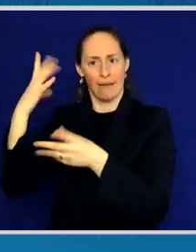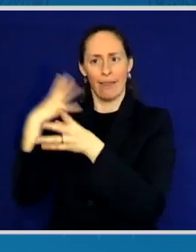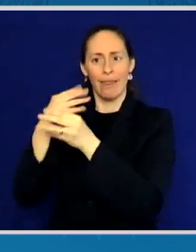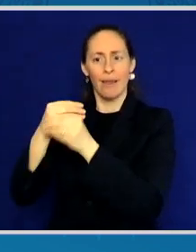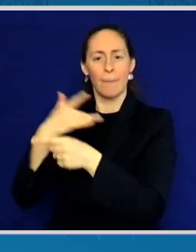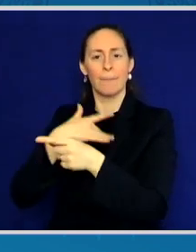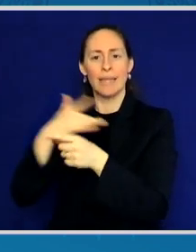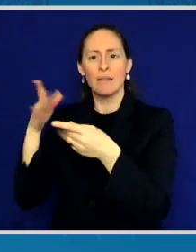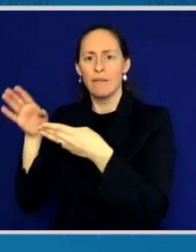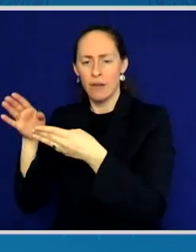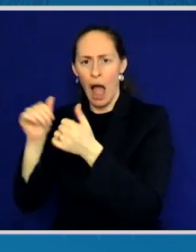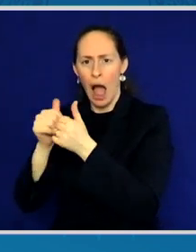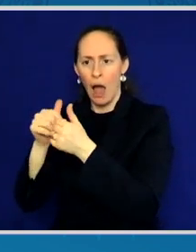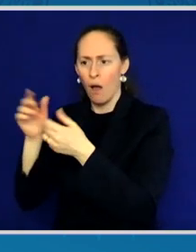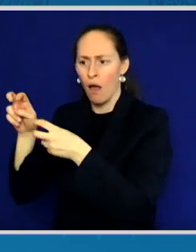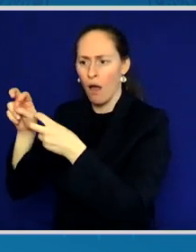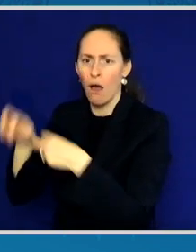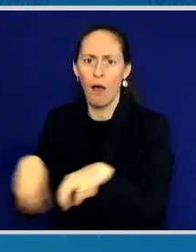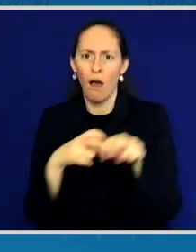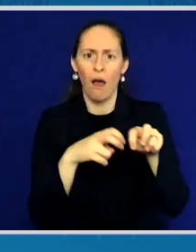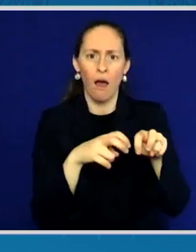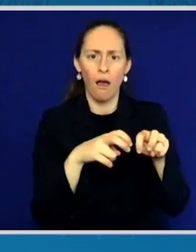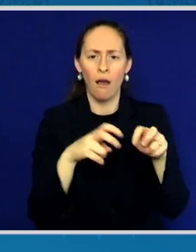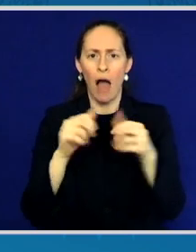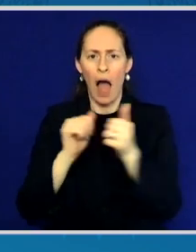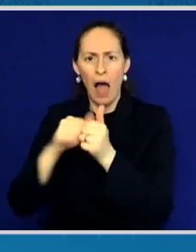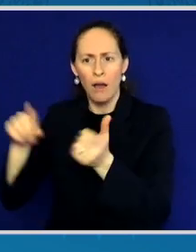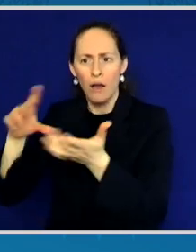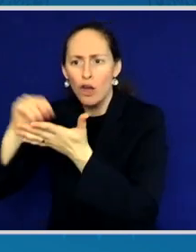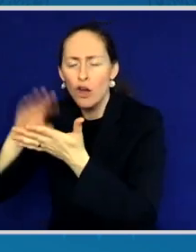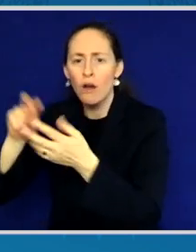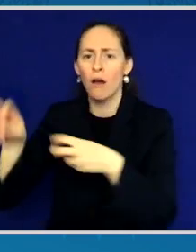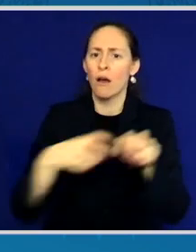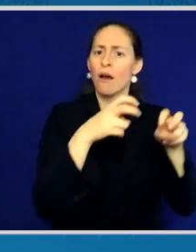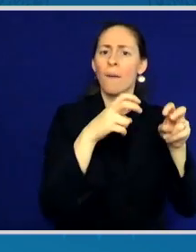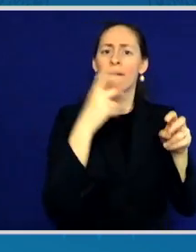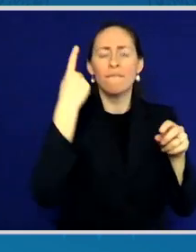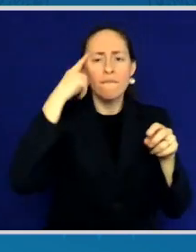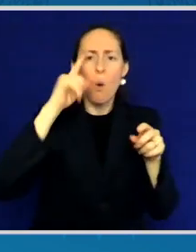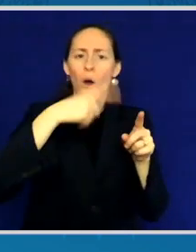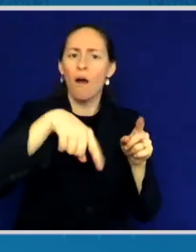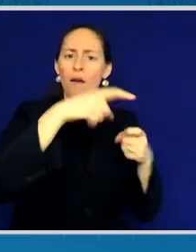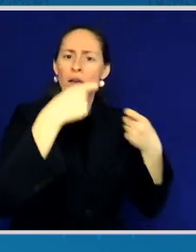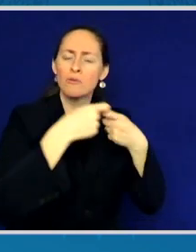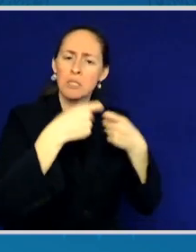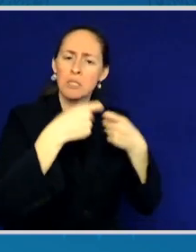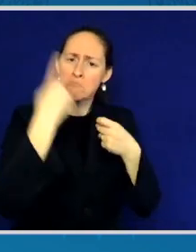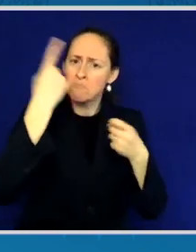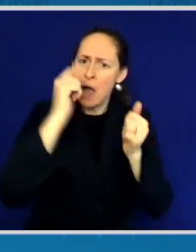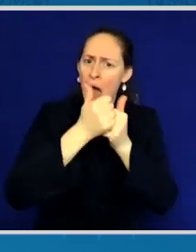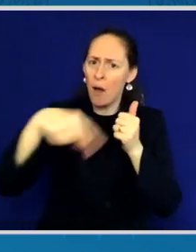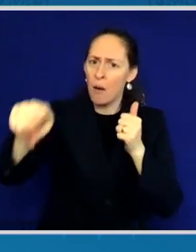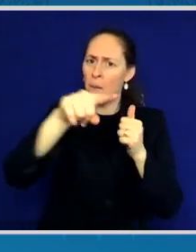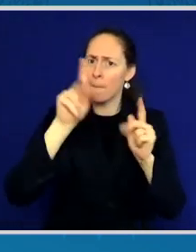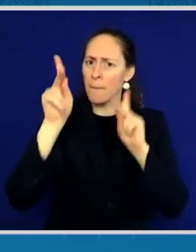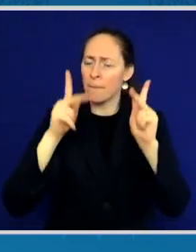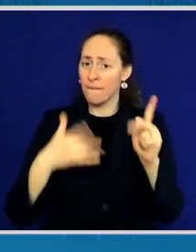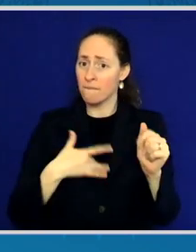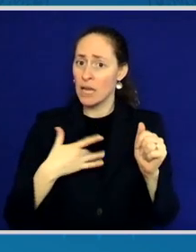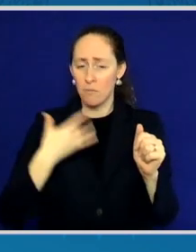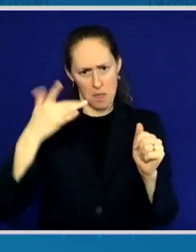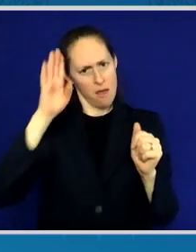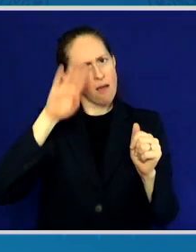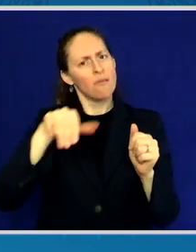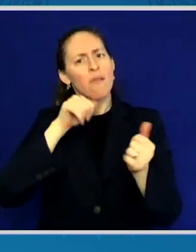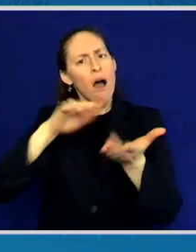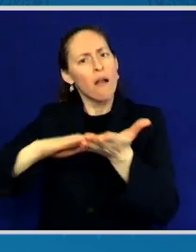that transition, and talk about what your members are saying about that, understanding that people aren't going to get laid off, but they're going to